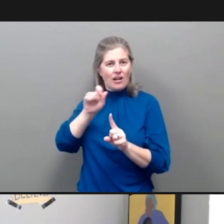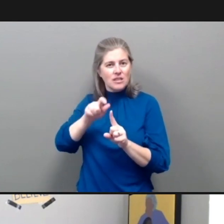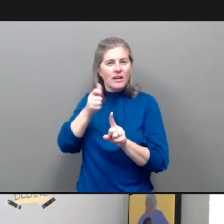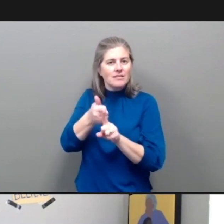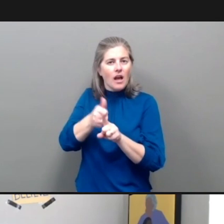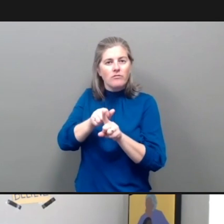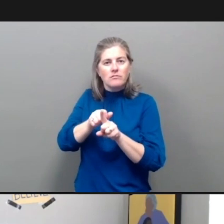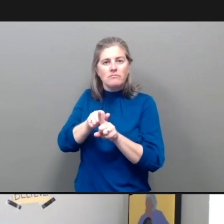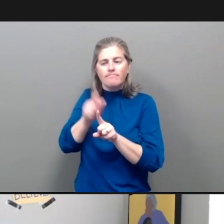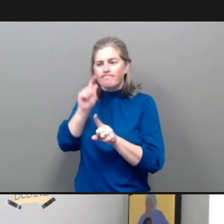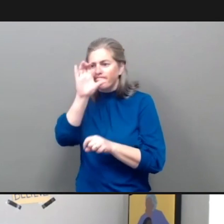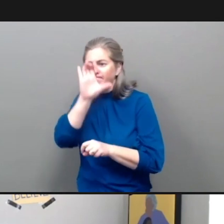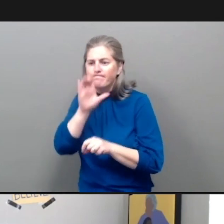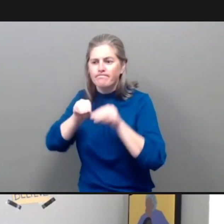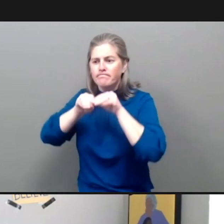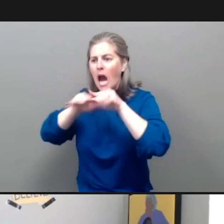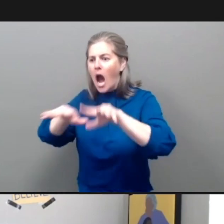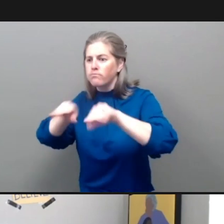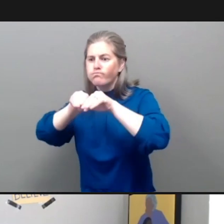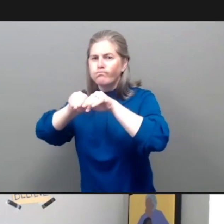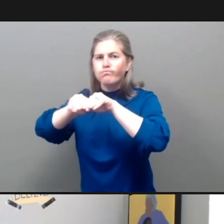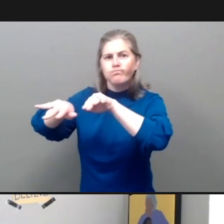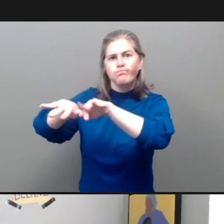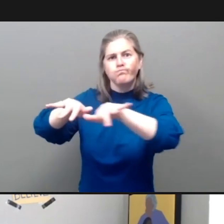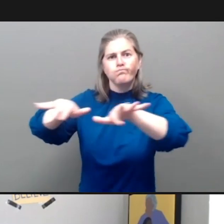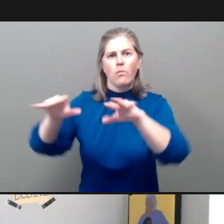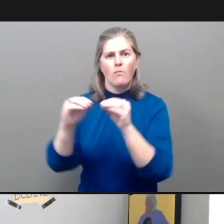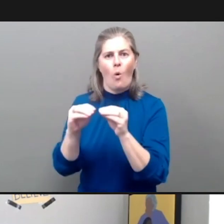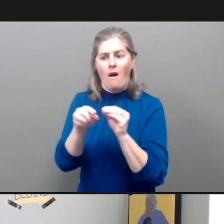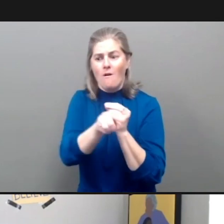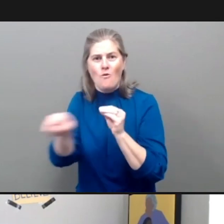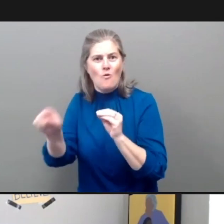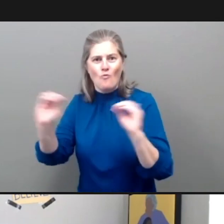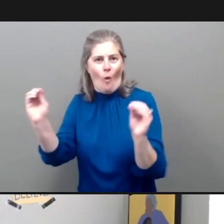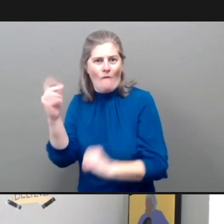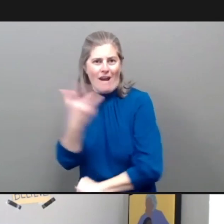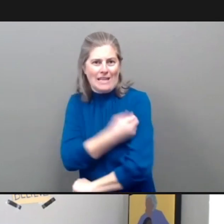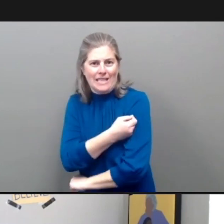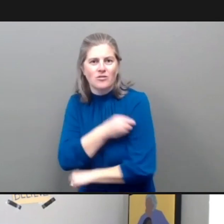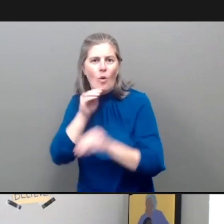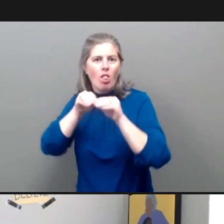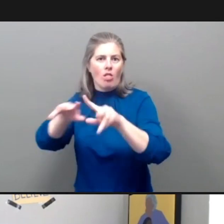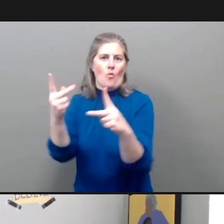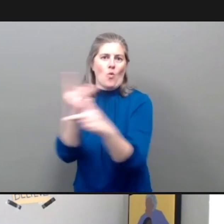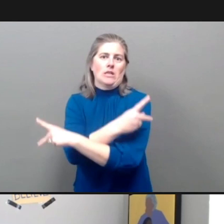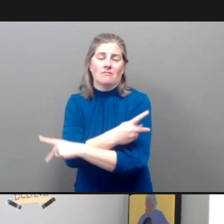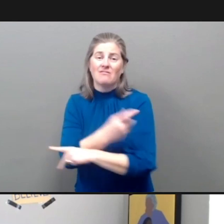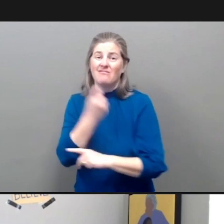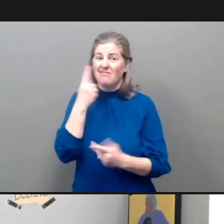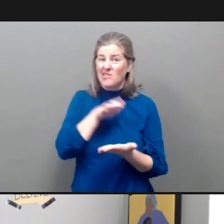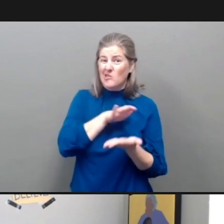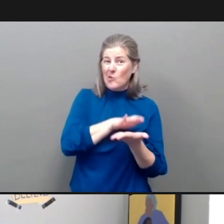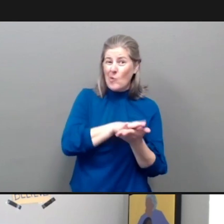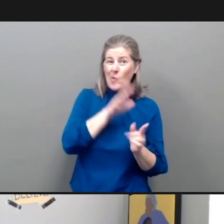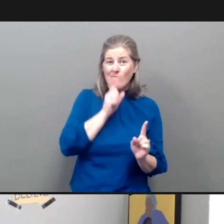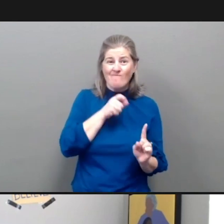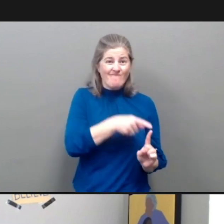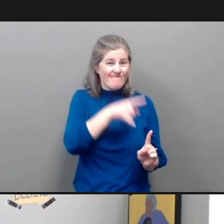to find and spread amongst unvaccinated people. School kids are unvaccinated.